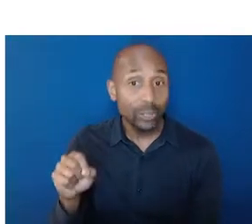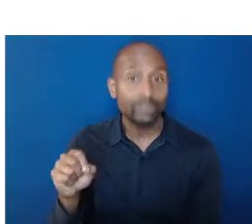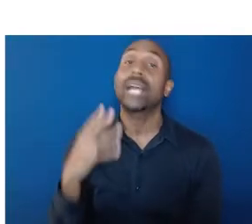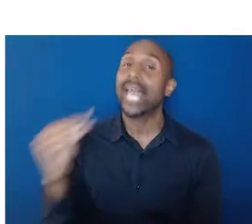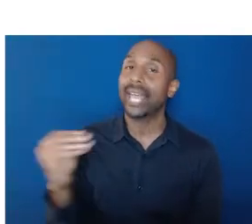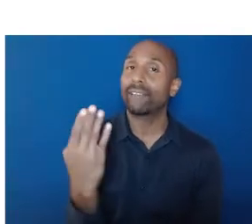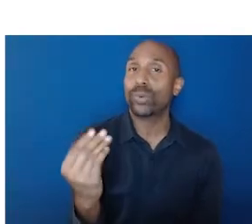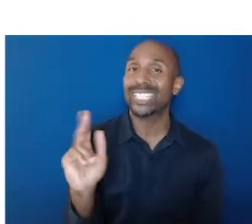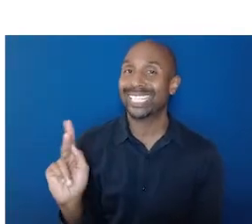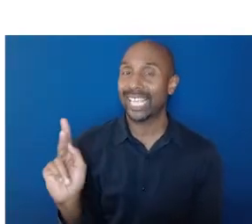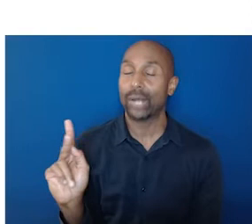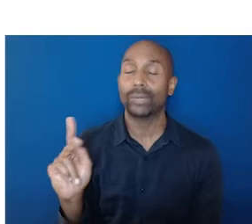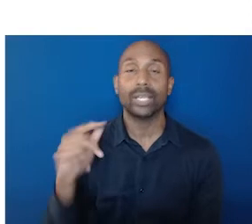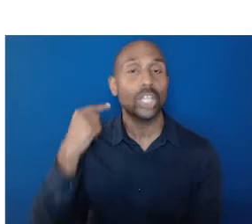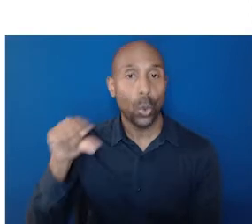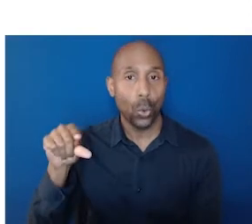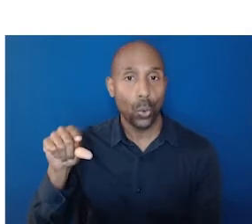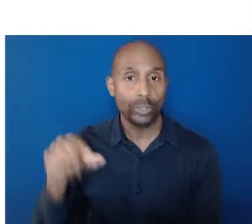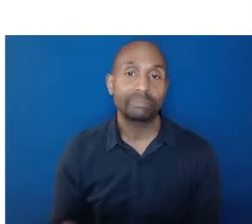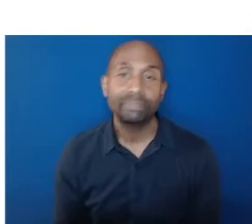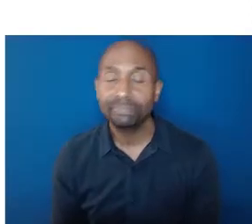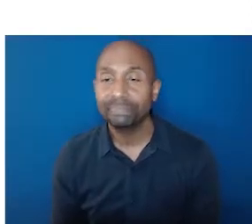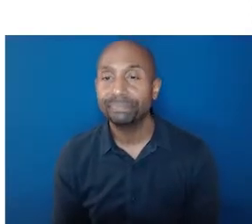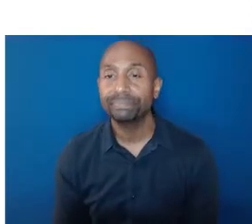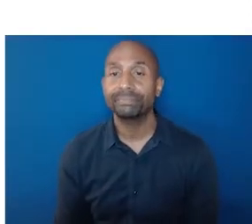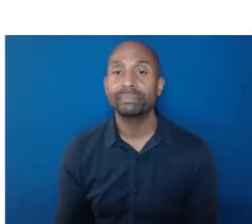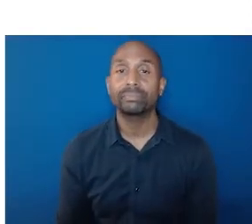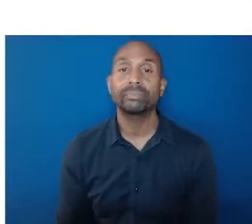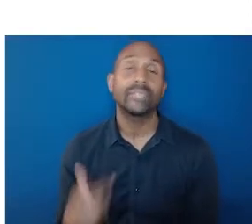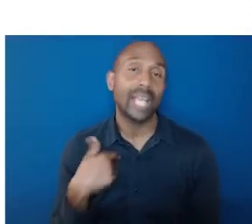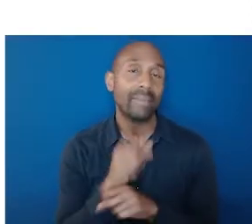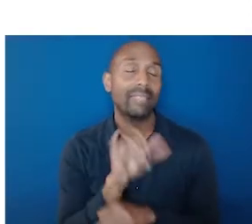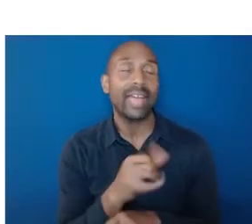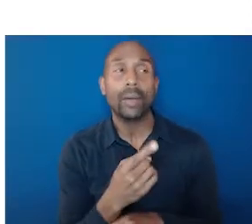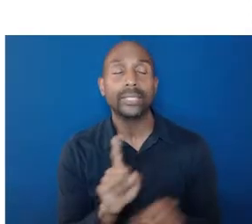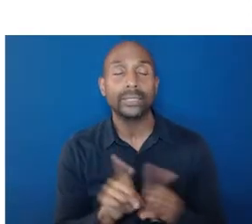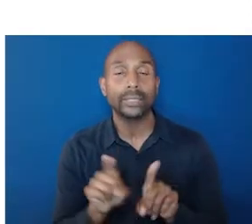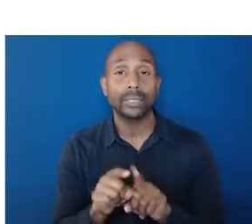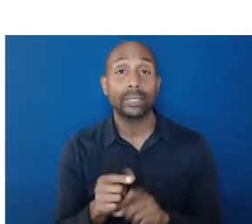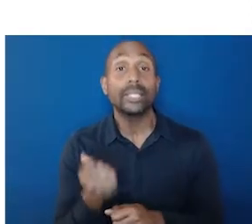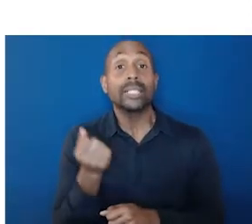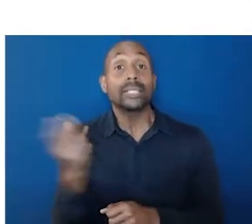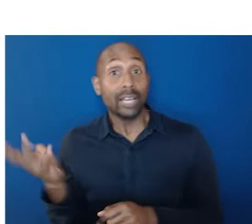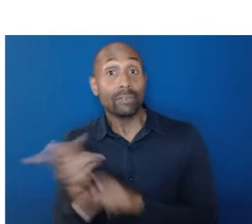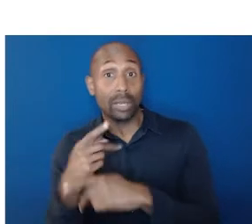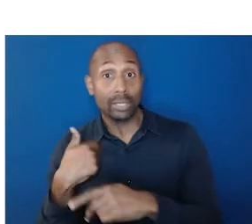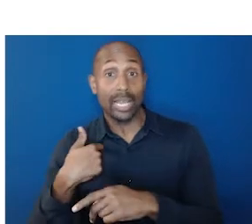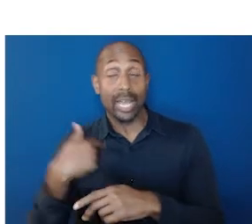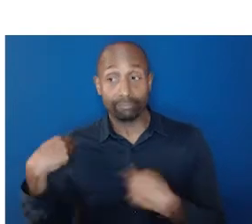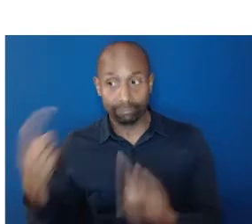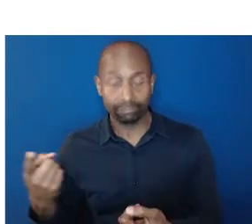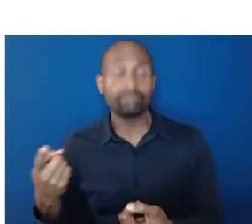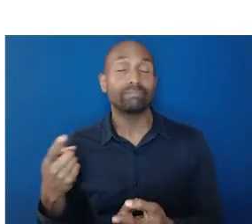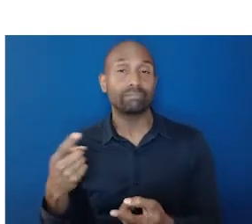gold. And I made that also. A number of the pieces that I have been working on have been touching